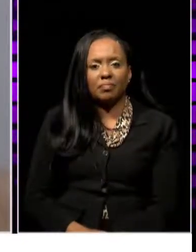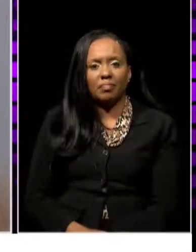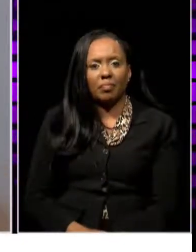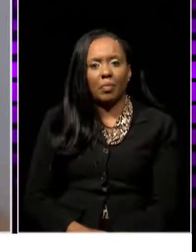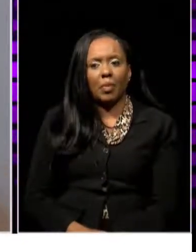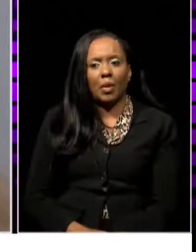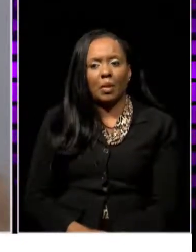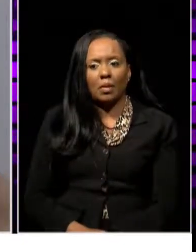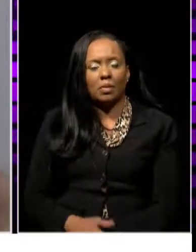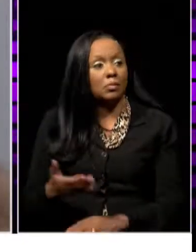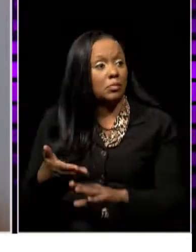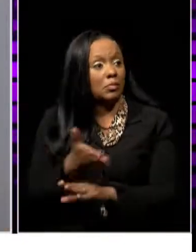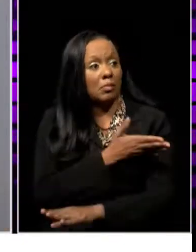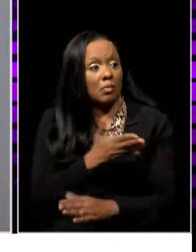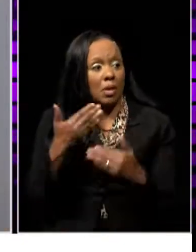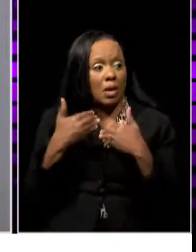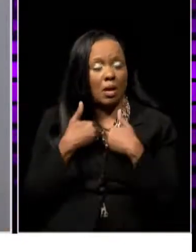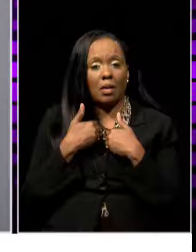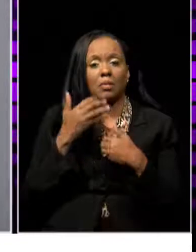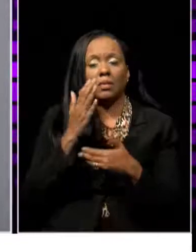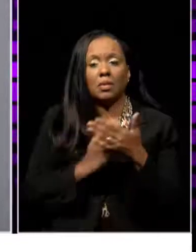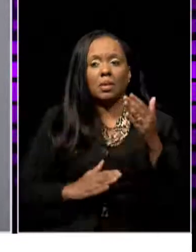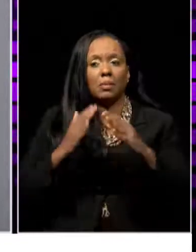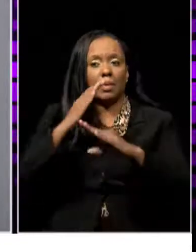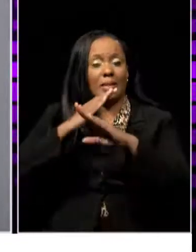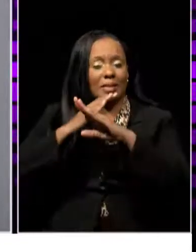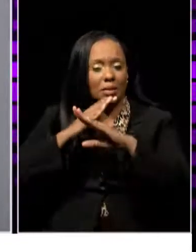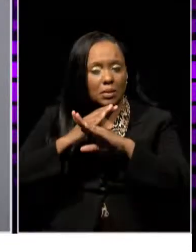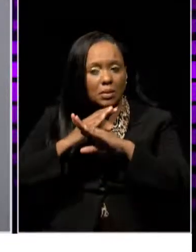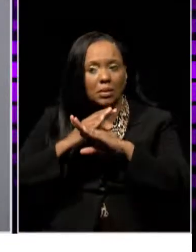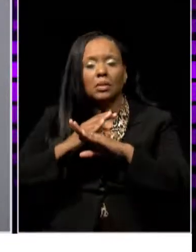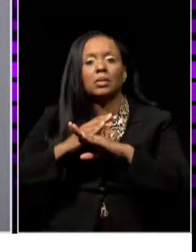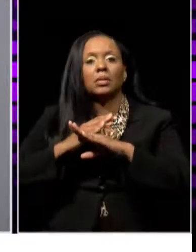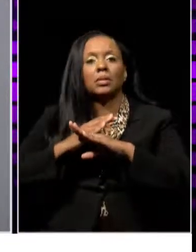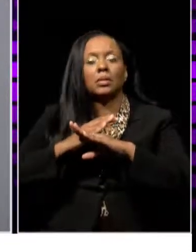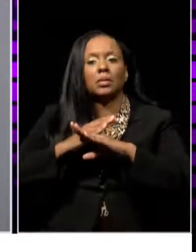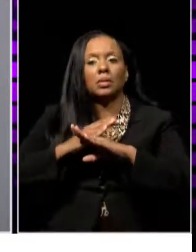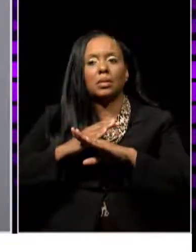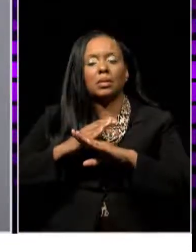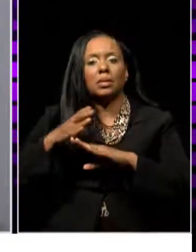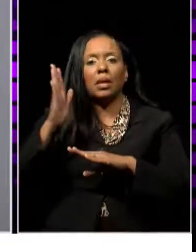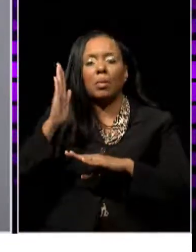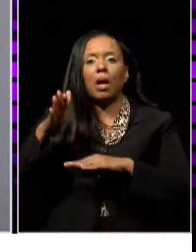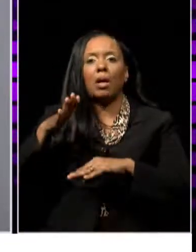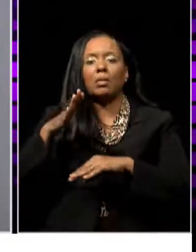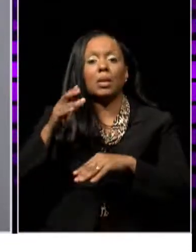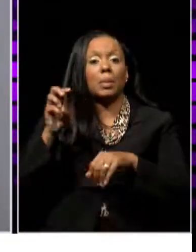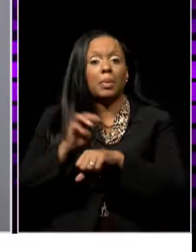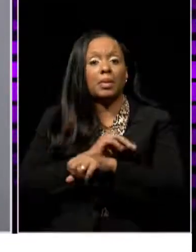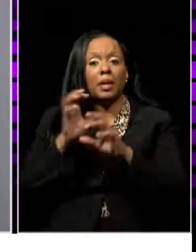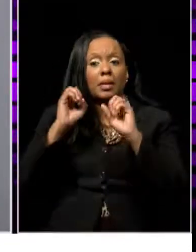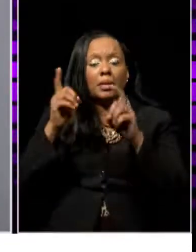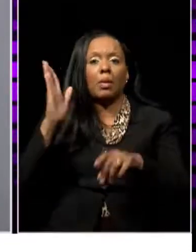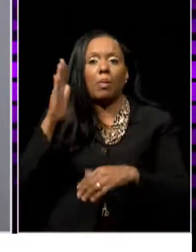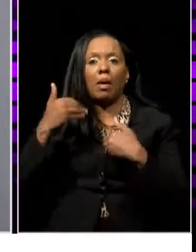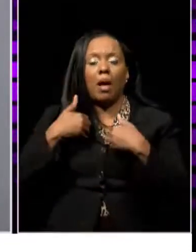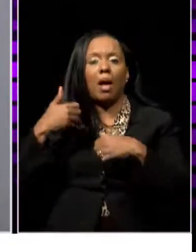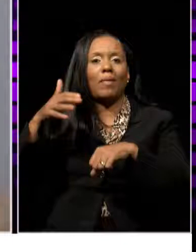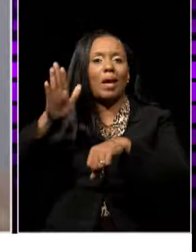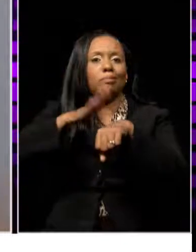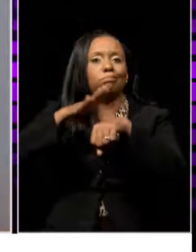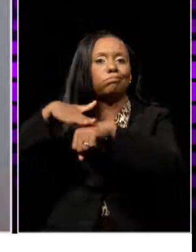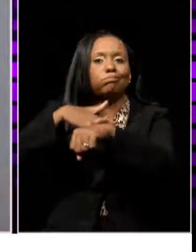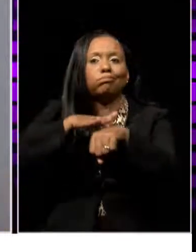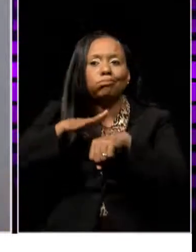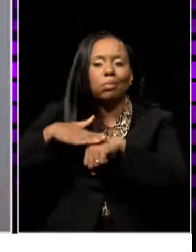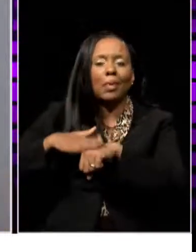was there where students, if somebody tried to break into their account, they would be alerted. The ministry would be alerted, and then they would alert me, the ITC